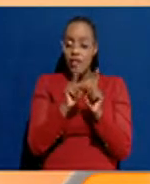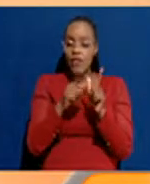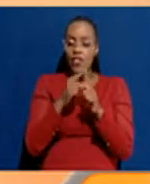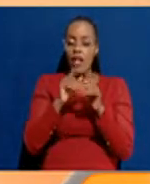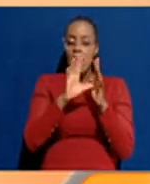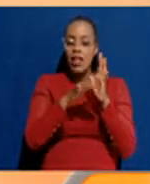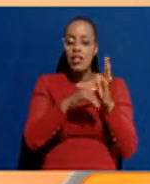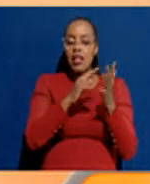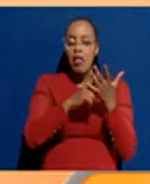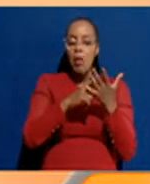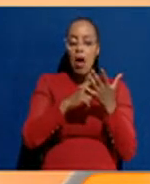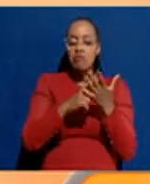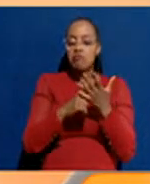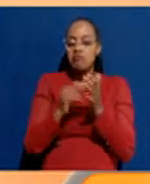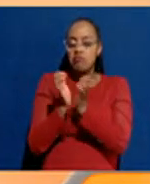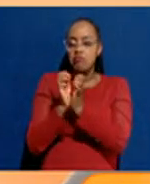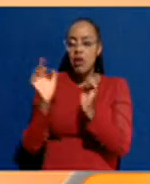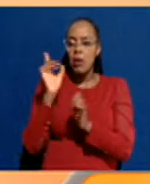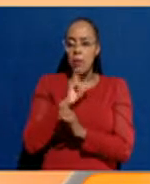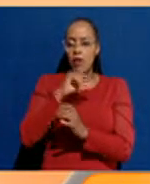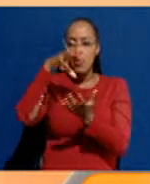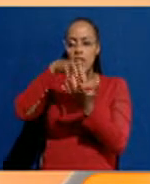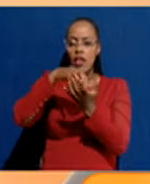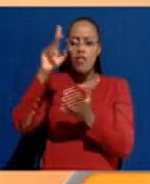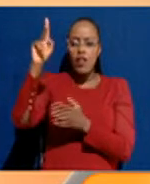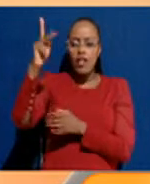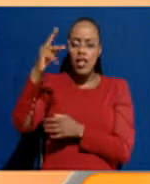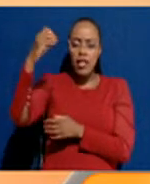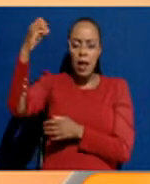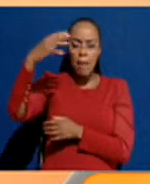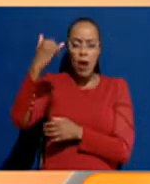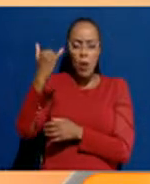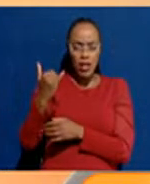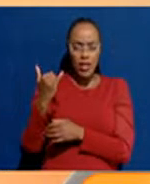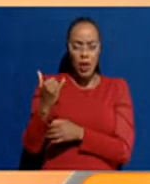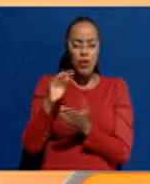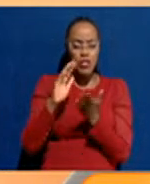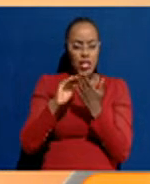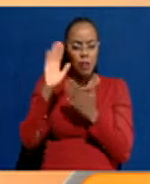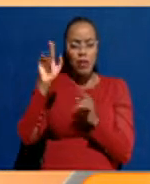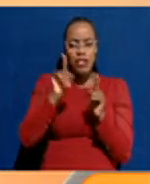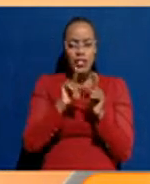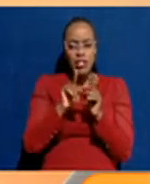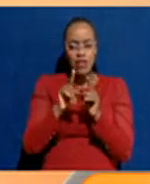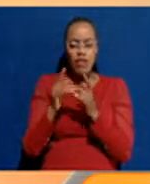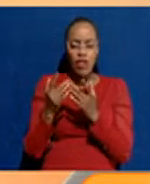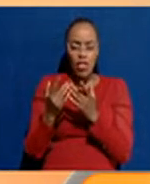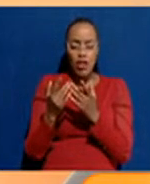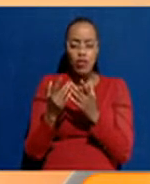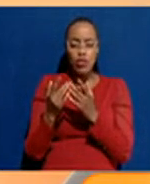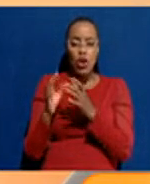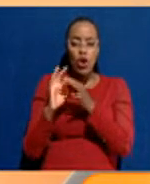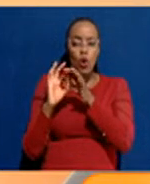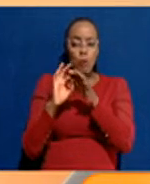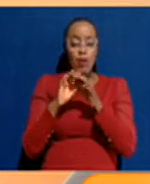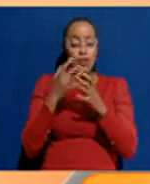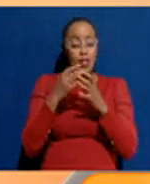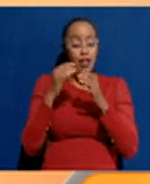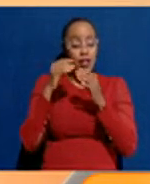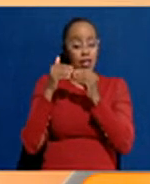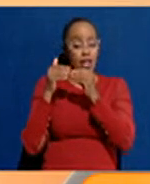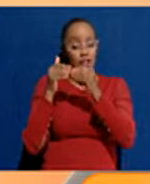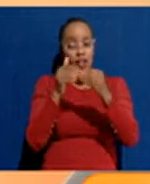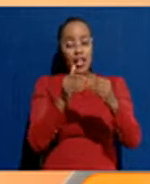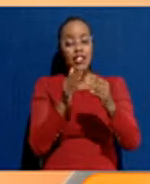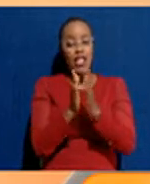on. What is the state of Kenya power at the moment, and especially the corporate governance, the